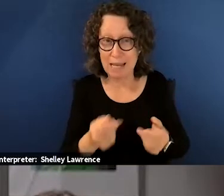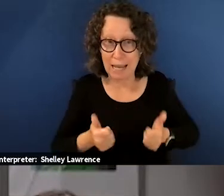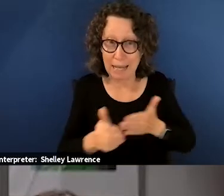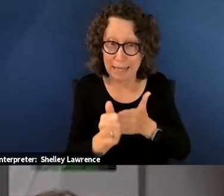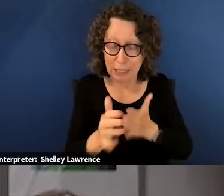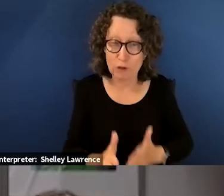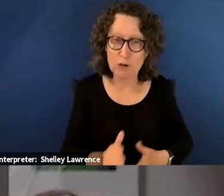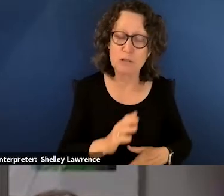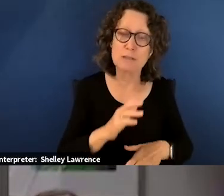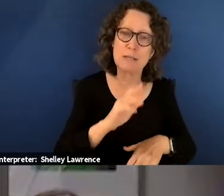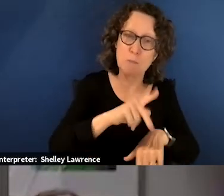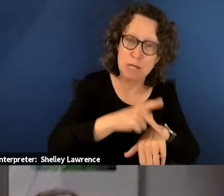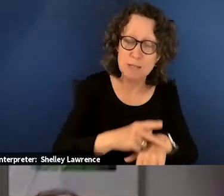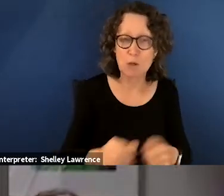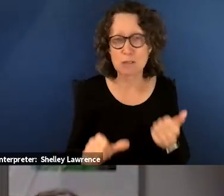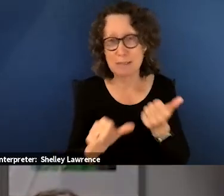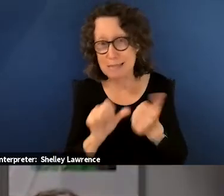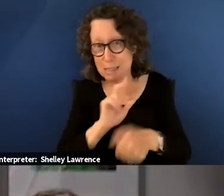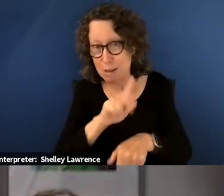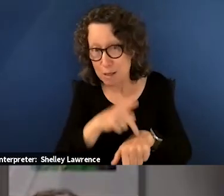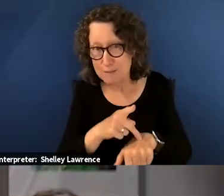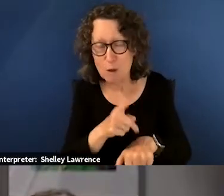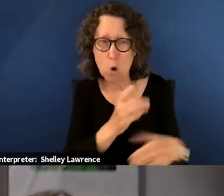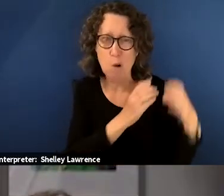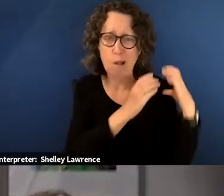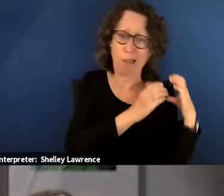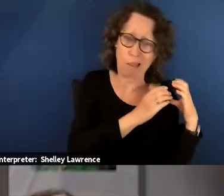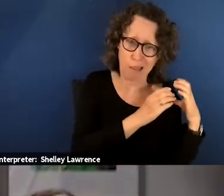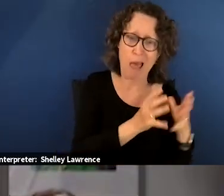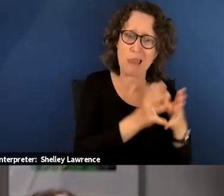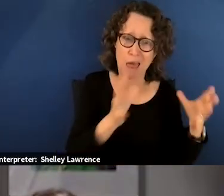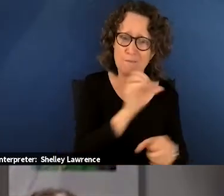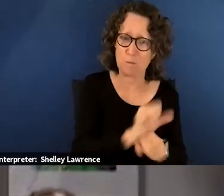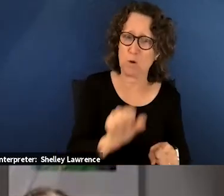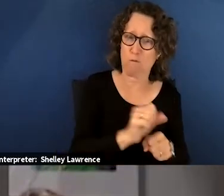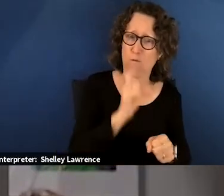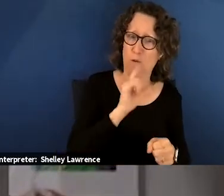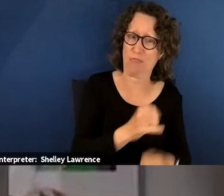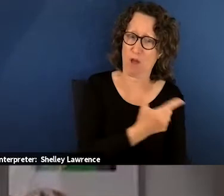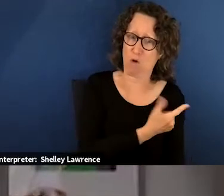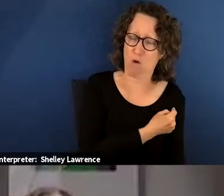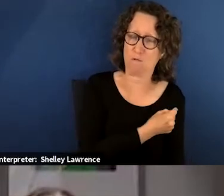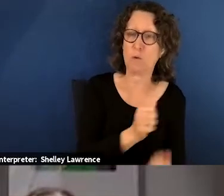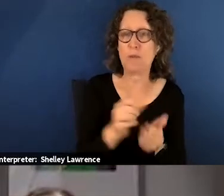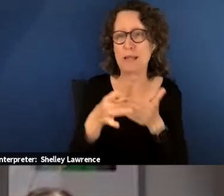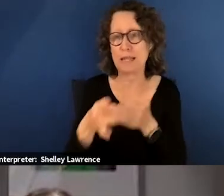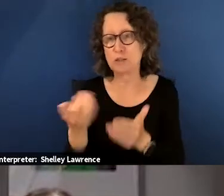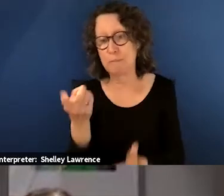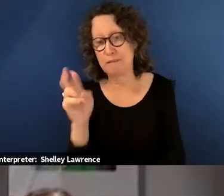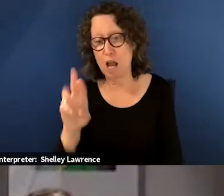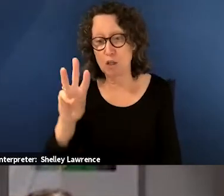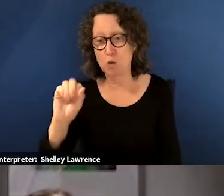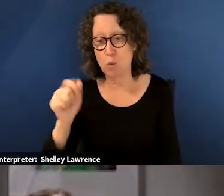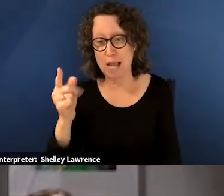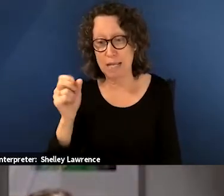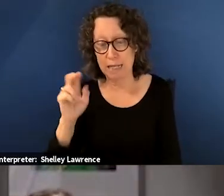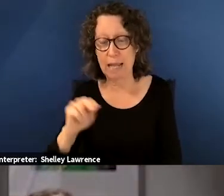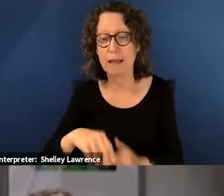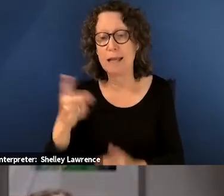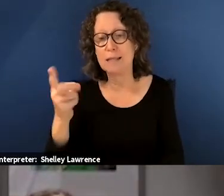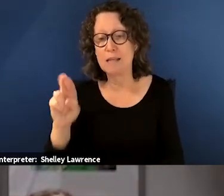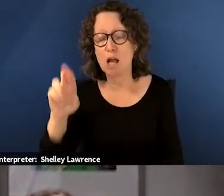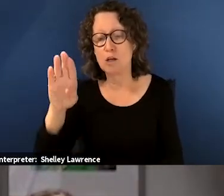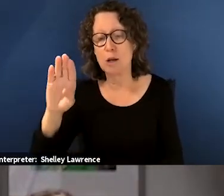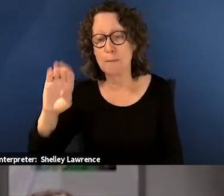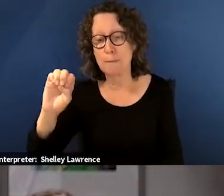assistant principals who have been tasked with much of this lift. Of course, with the leadership of Dr. Wagener, Dr. Becchio, and others on